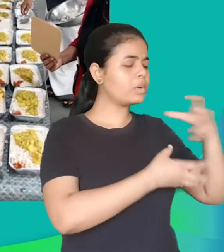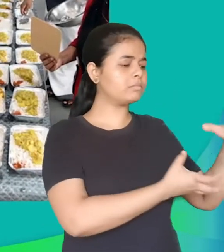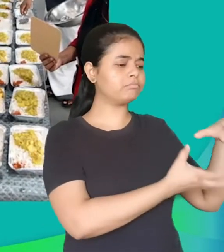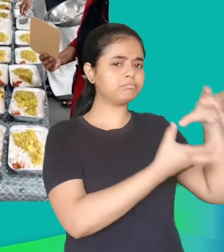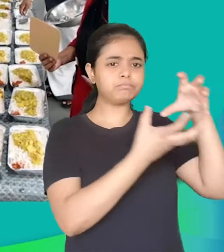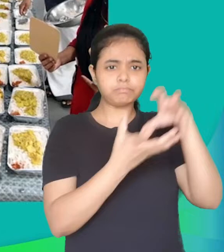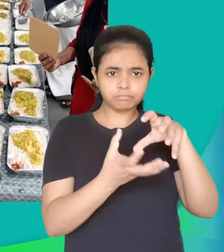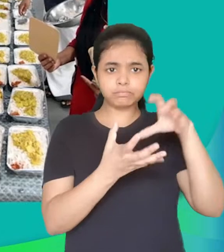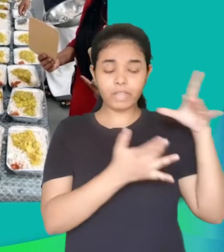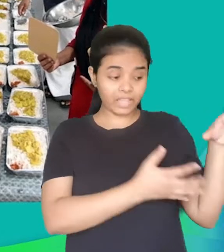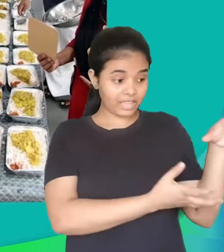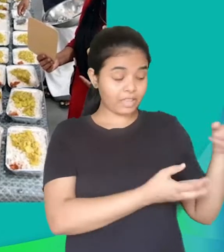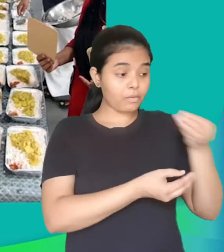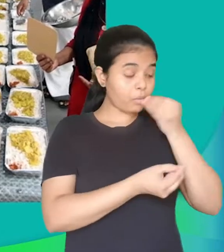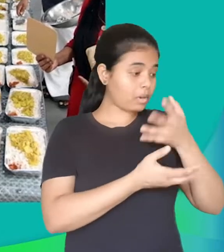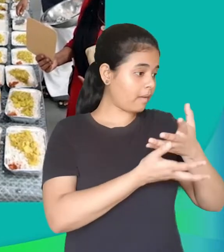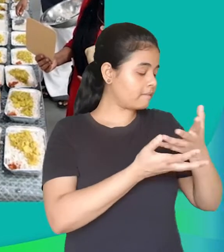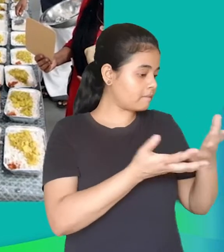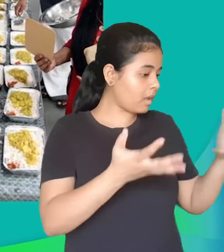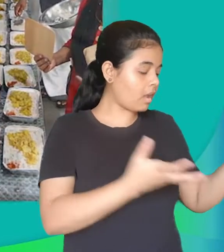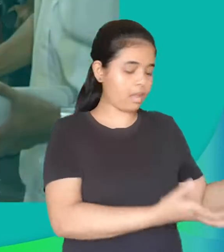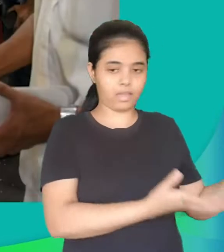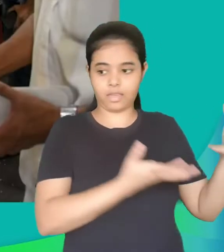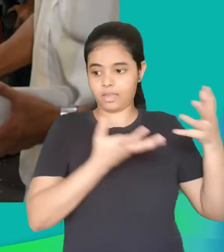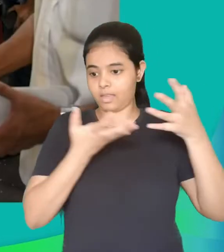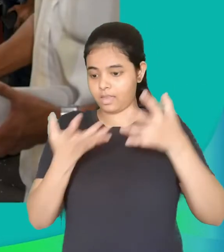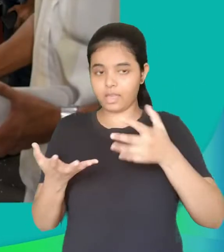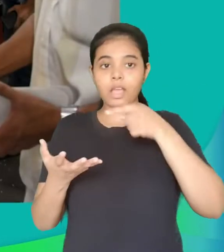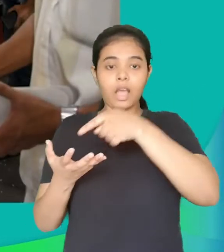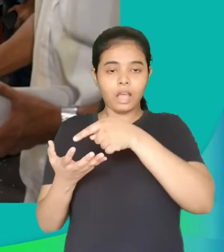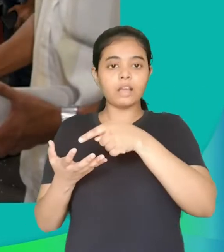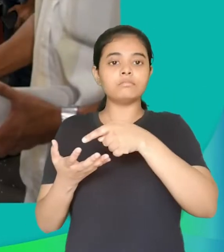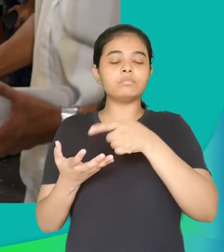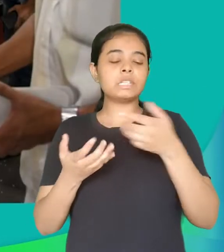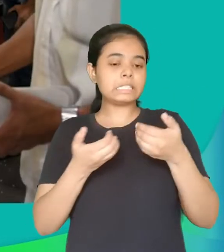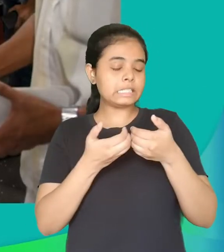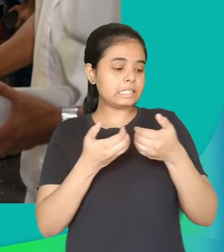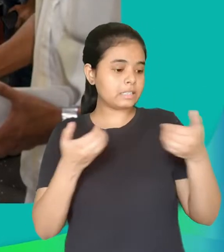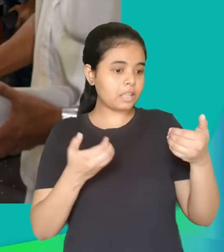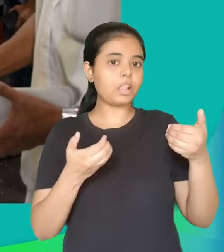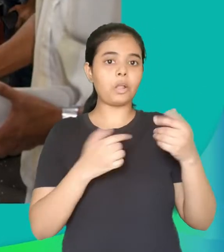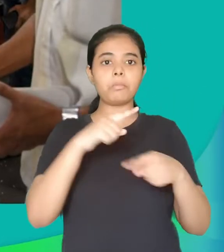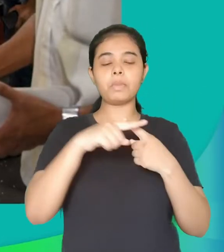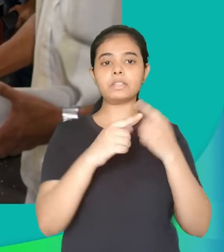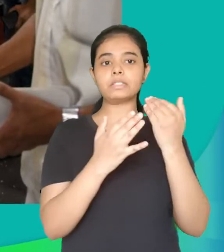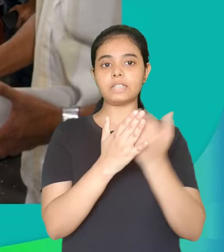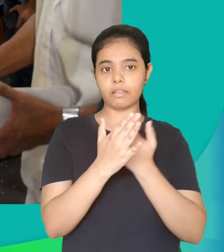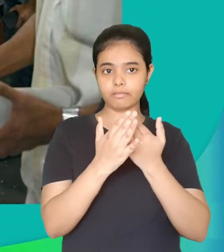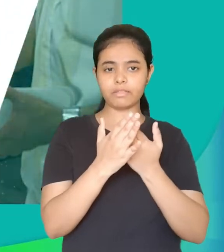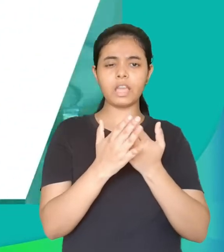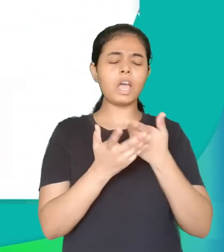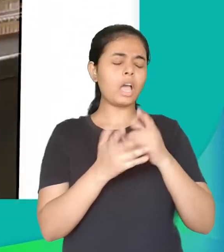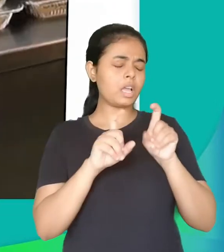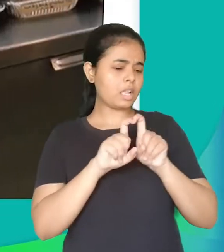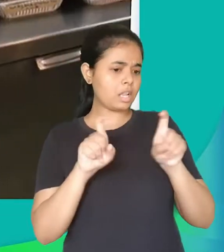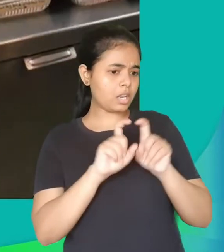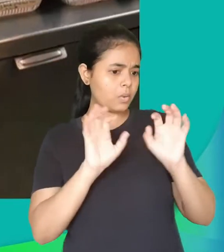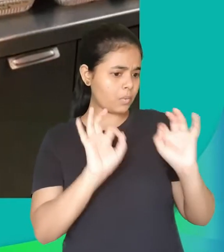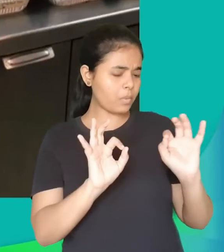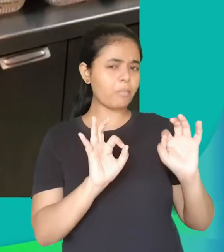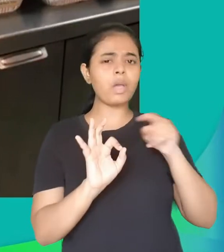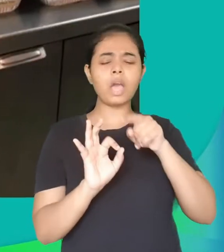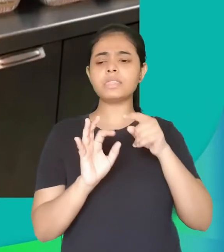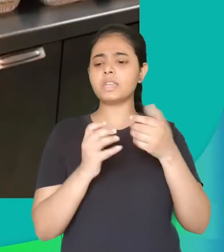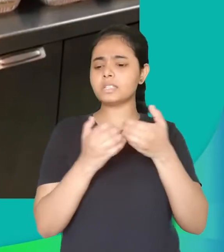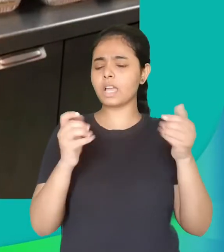business operator donating food should ensure that all food products being donated are safe for